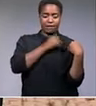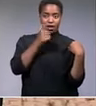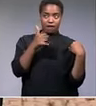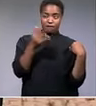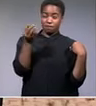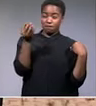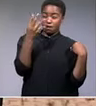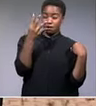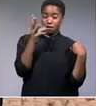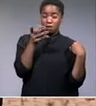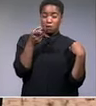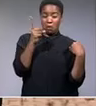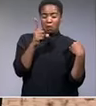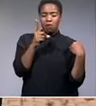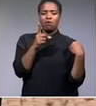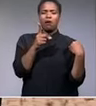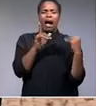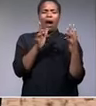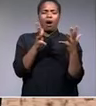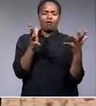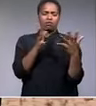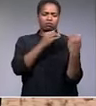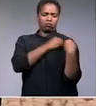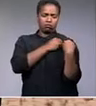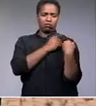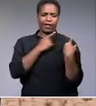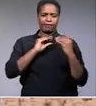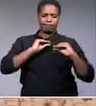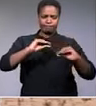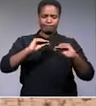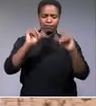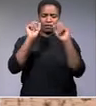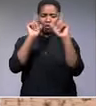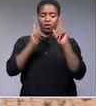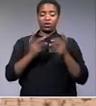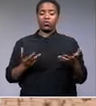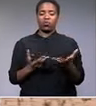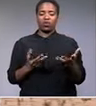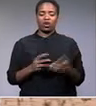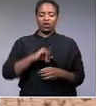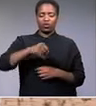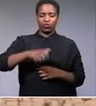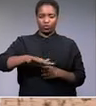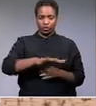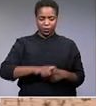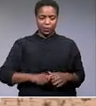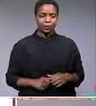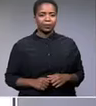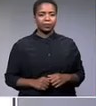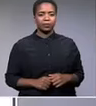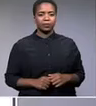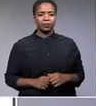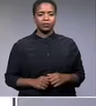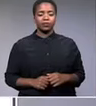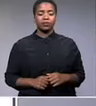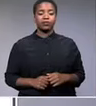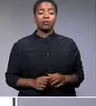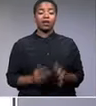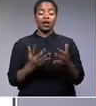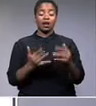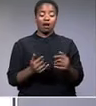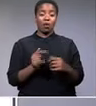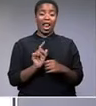during a heatwave and how to make sure they stay safe. Govan Whittles, Johannesburg. And we'll bring you a full